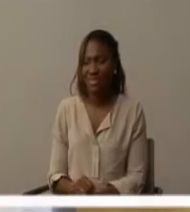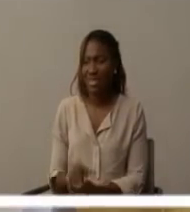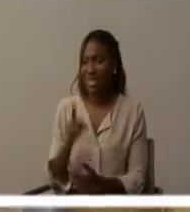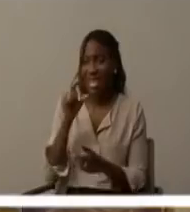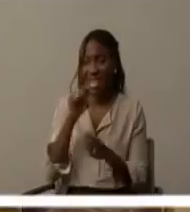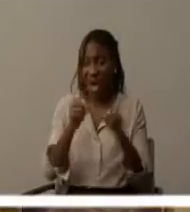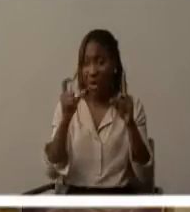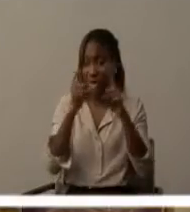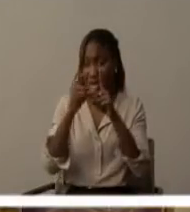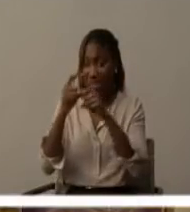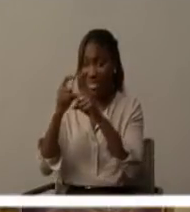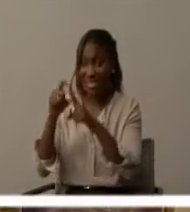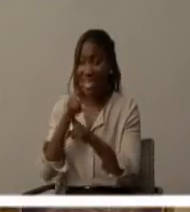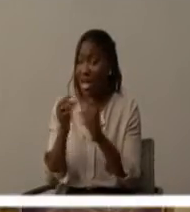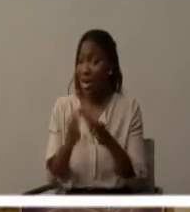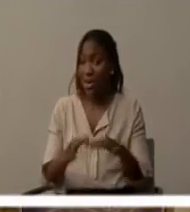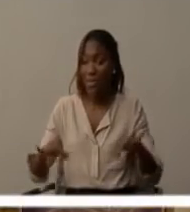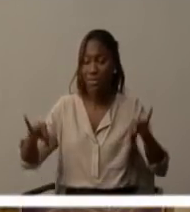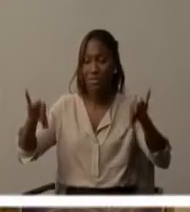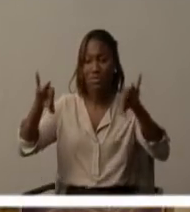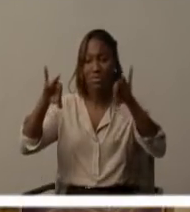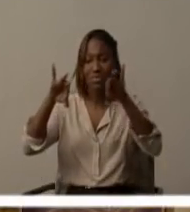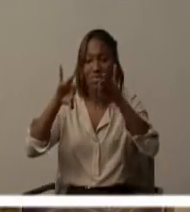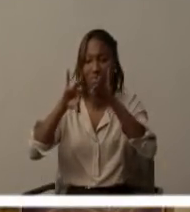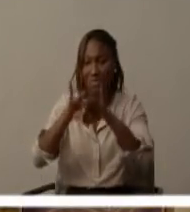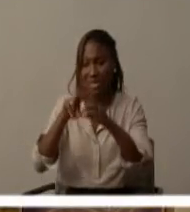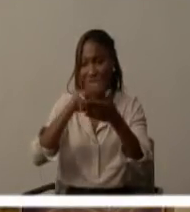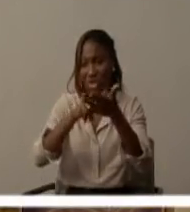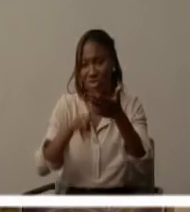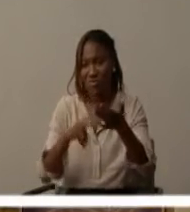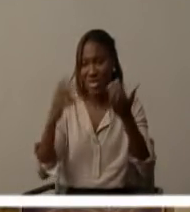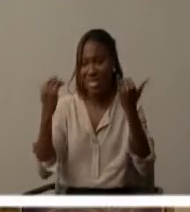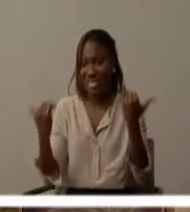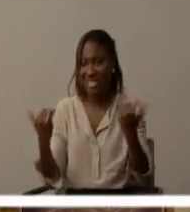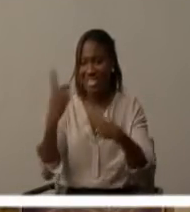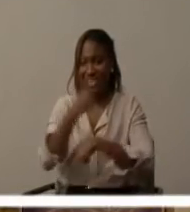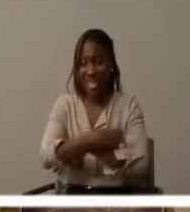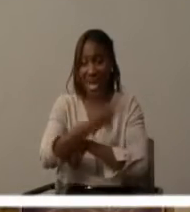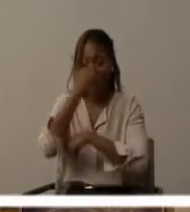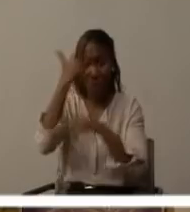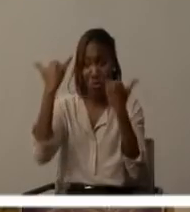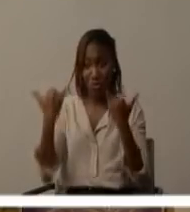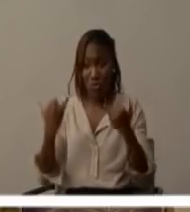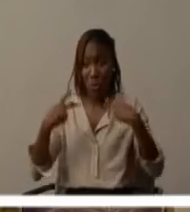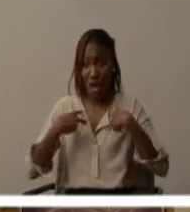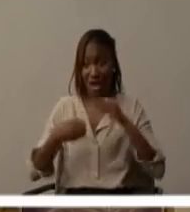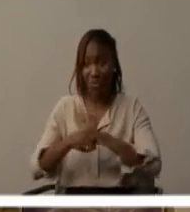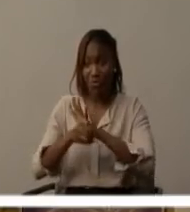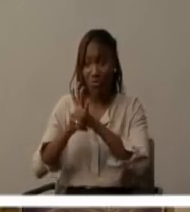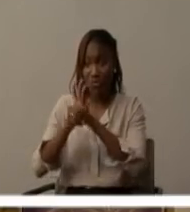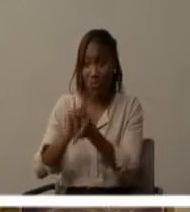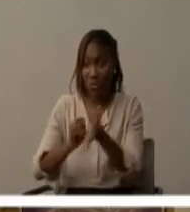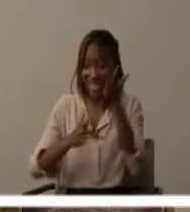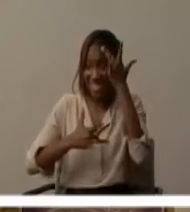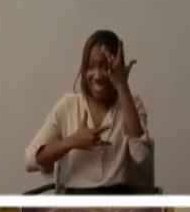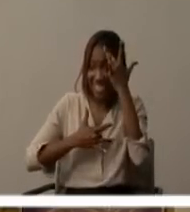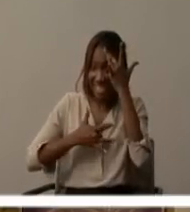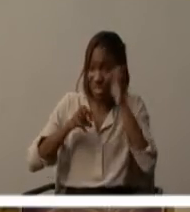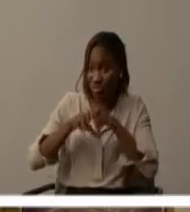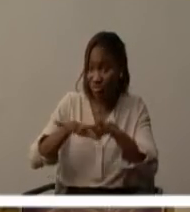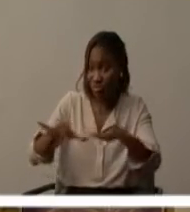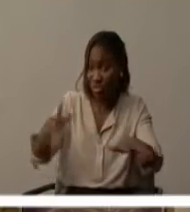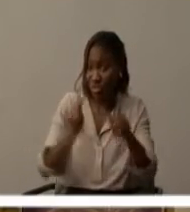remarkable line for us to be reading on this day as we're facing the pandemic throughout the world and here in Trinidad and